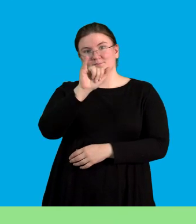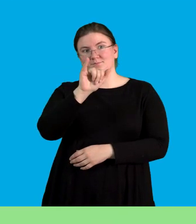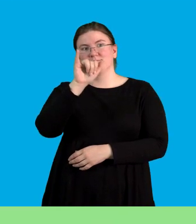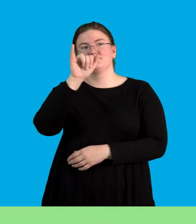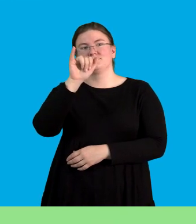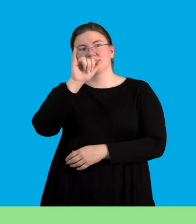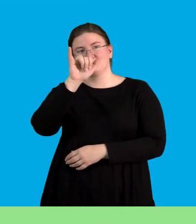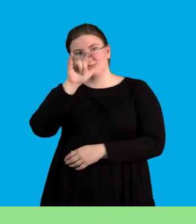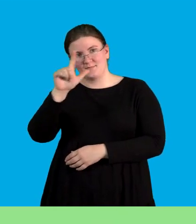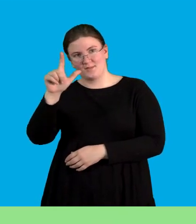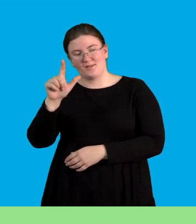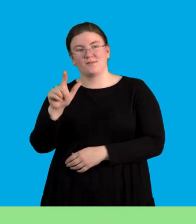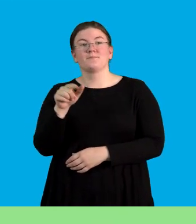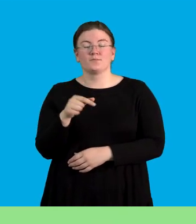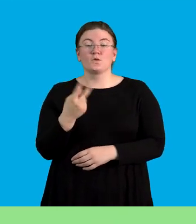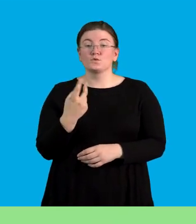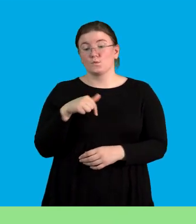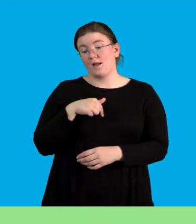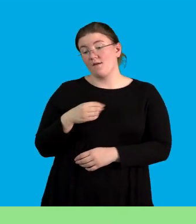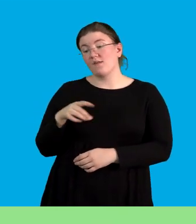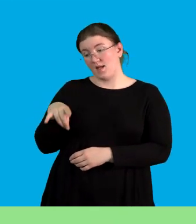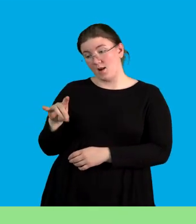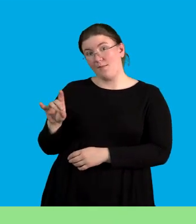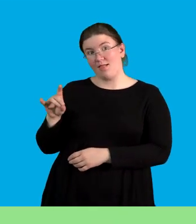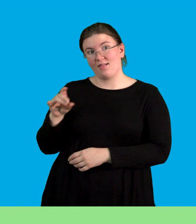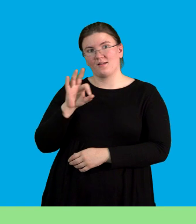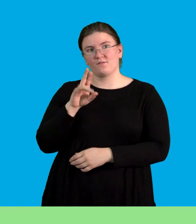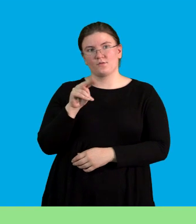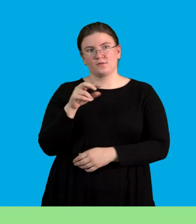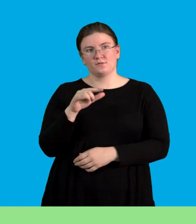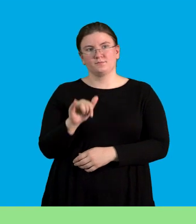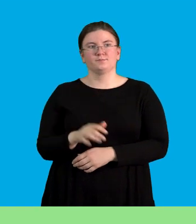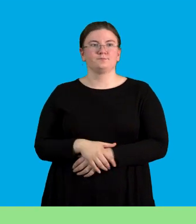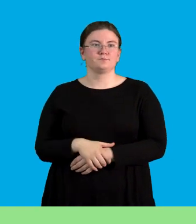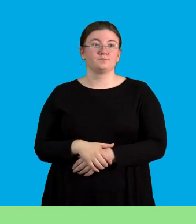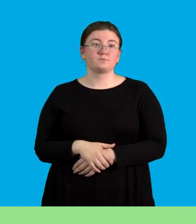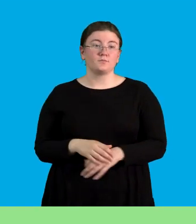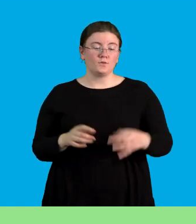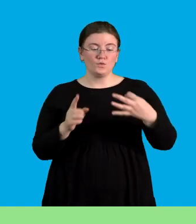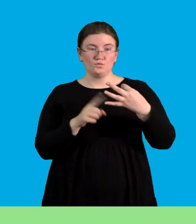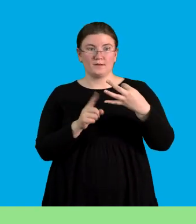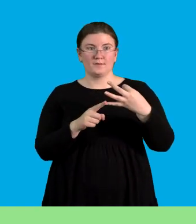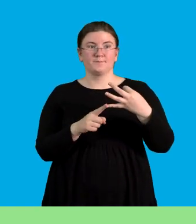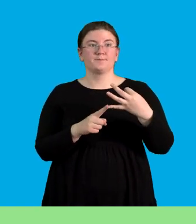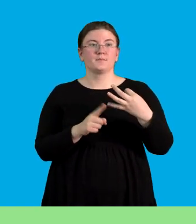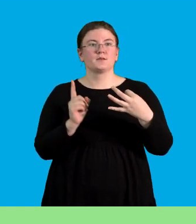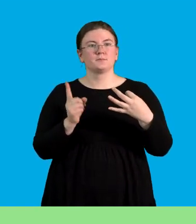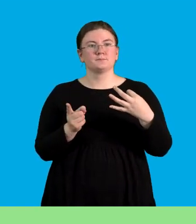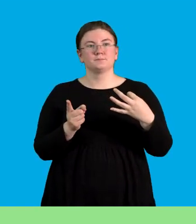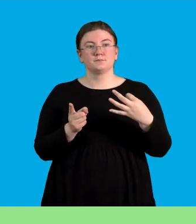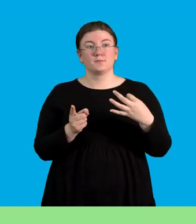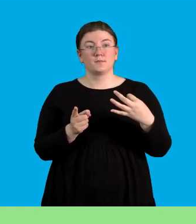Moving on to the next question, which is question 3. This question says we must mention one